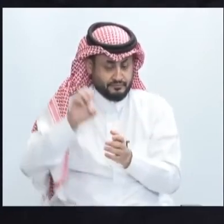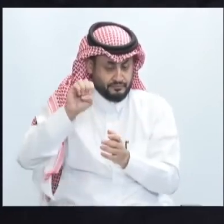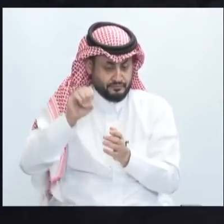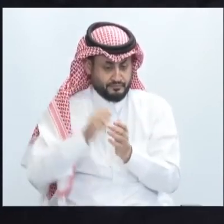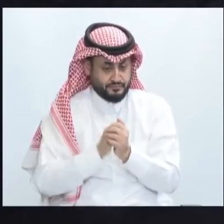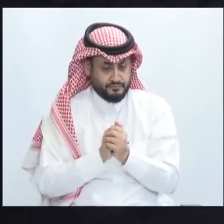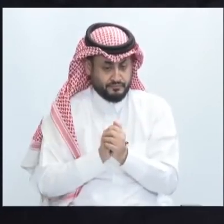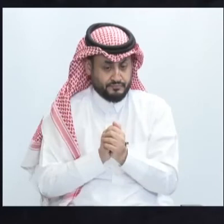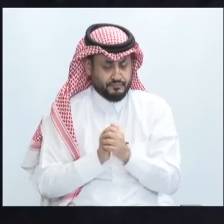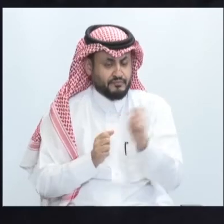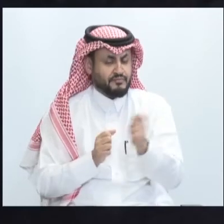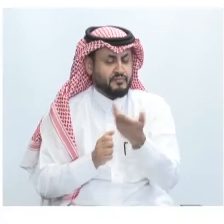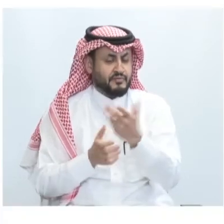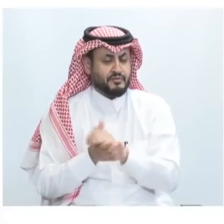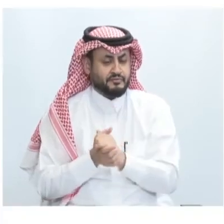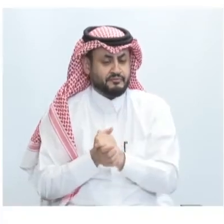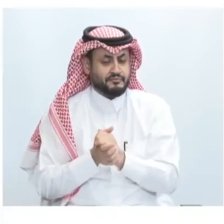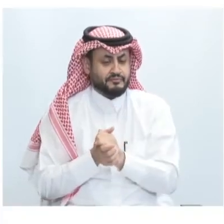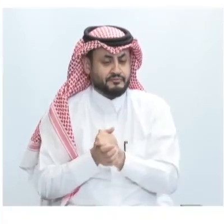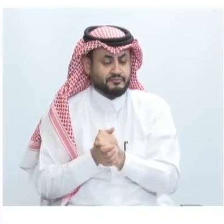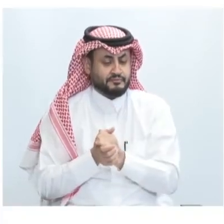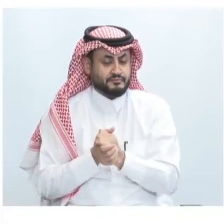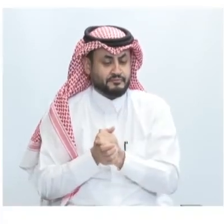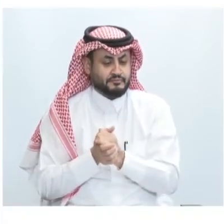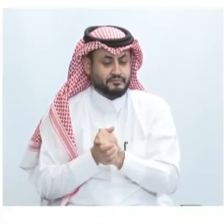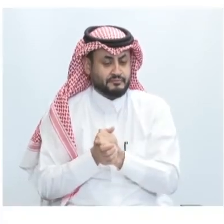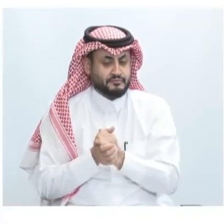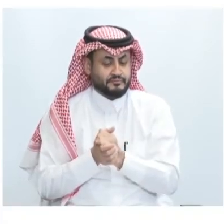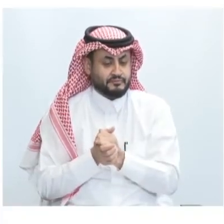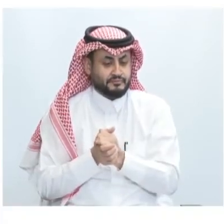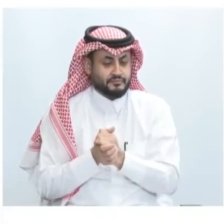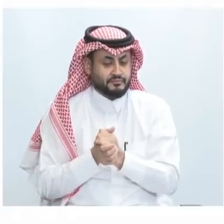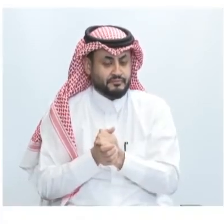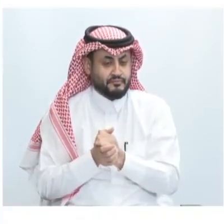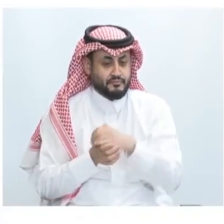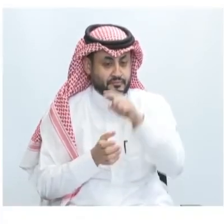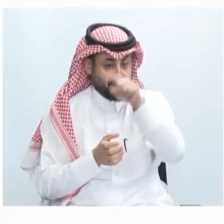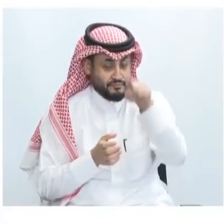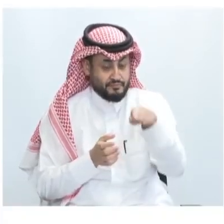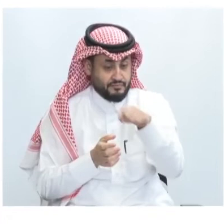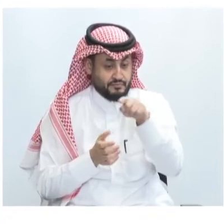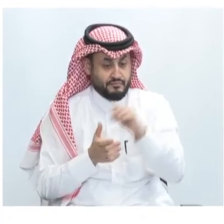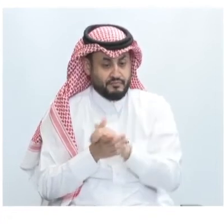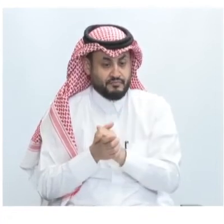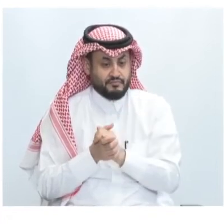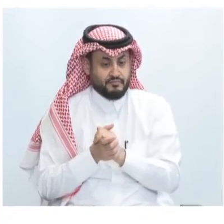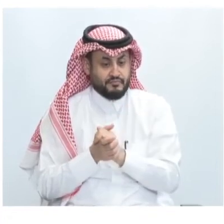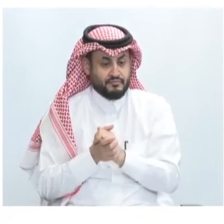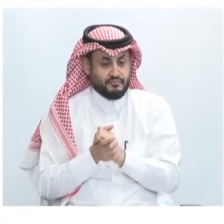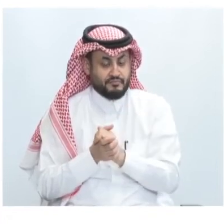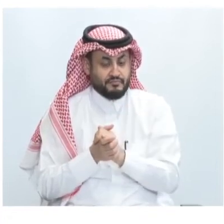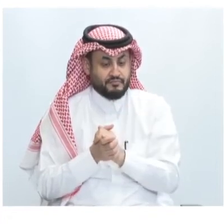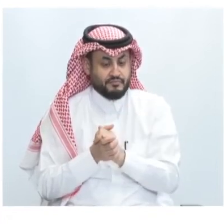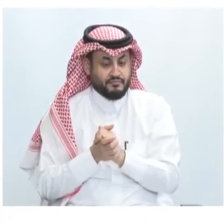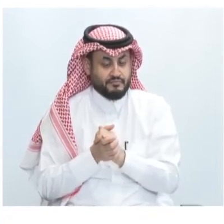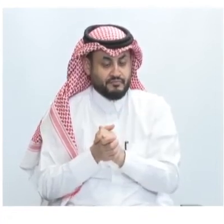letter. Okay, how to write it? Start from up to down. Up to down, like this,